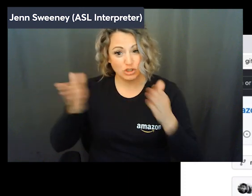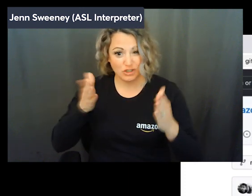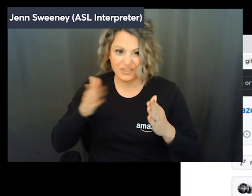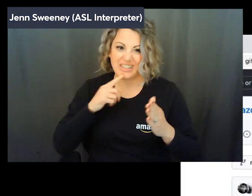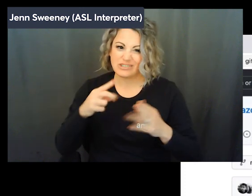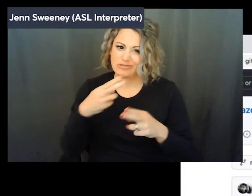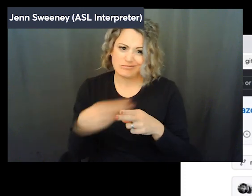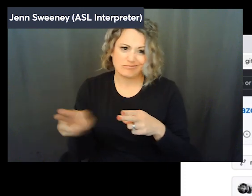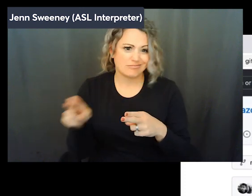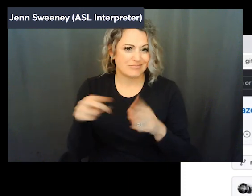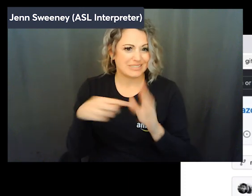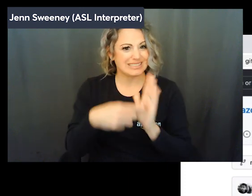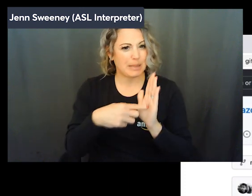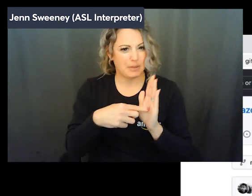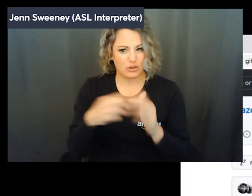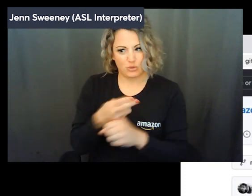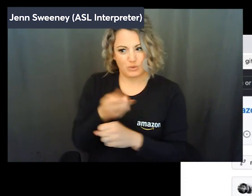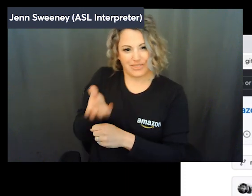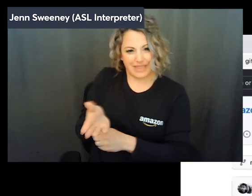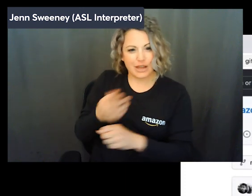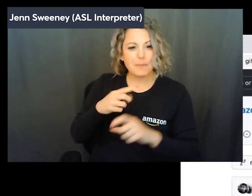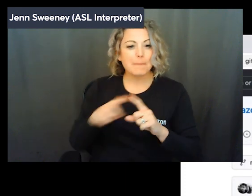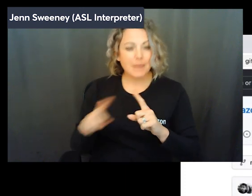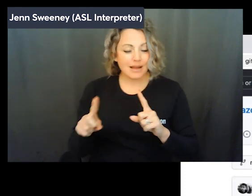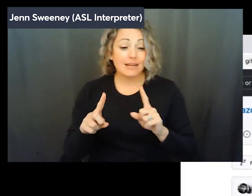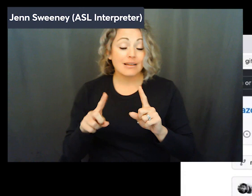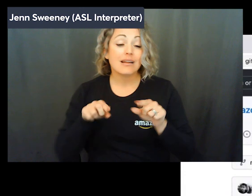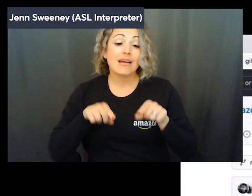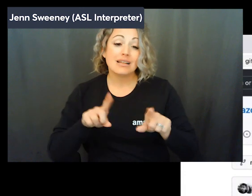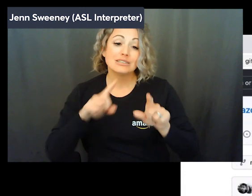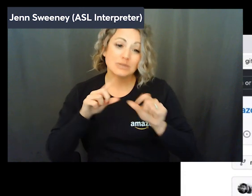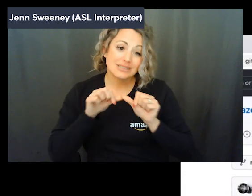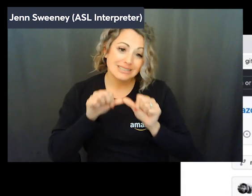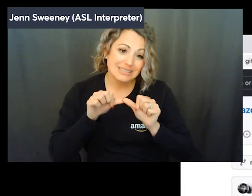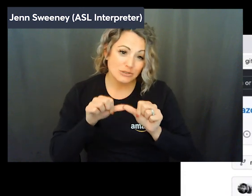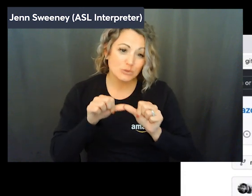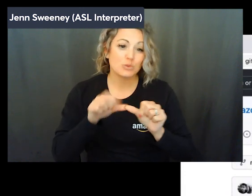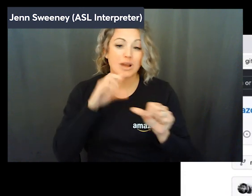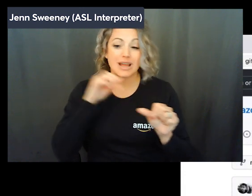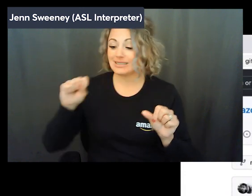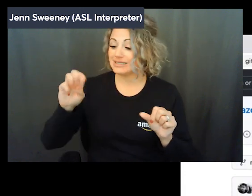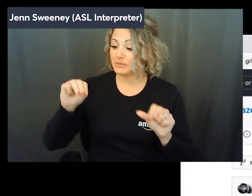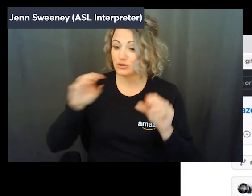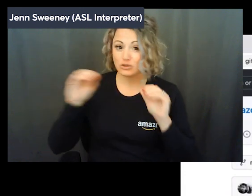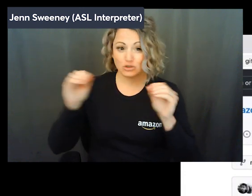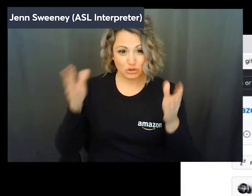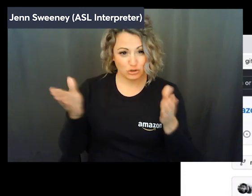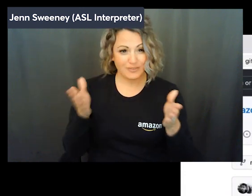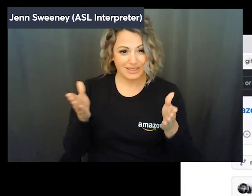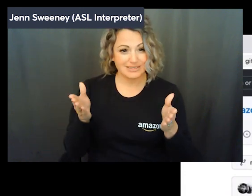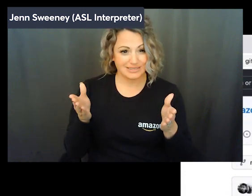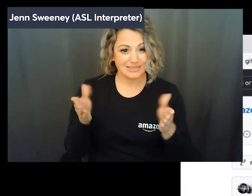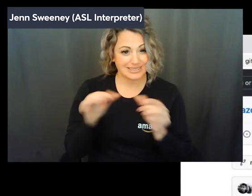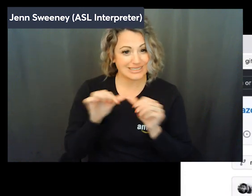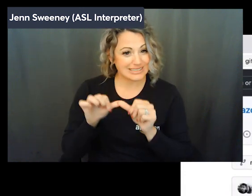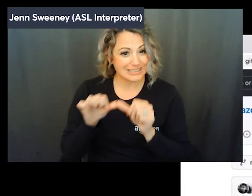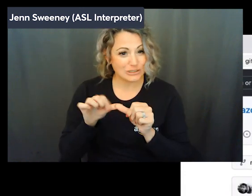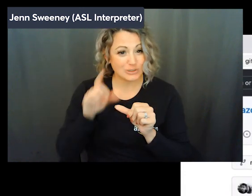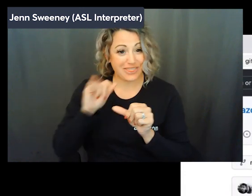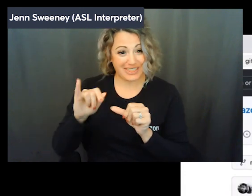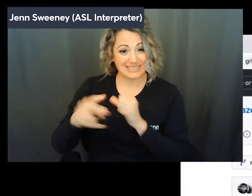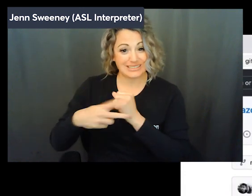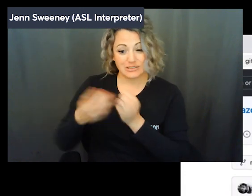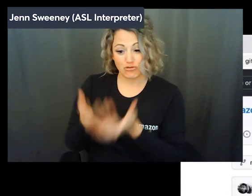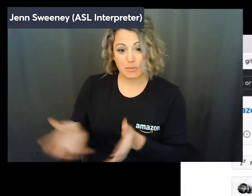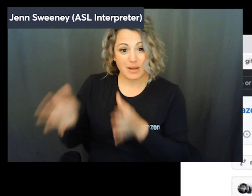quick example that you could reference there. But as we continue and as serverless and SageMaker Serverless Inference continues to grow, this repository will continue